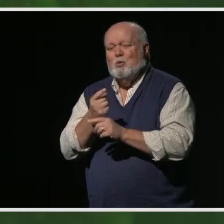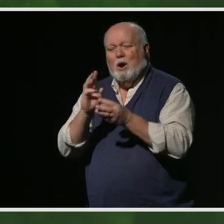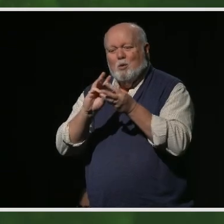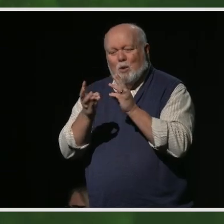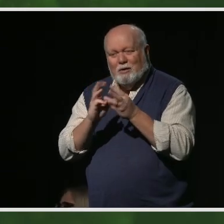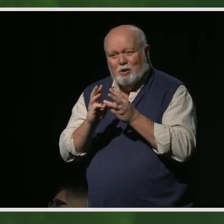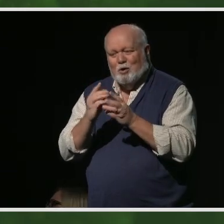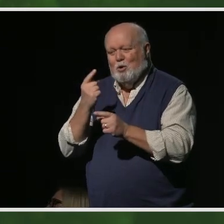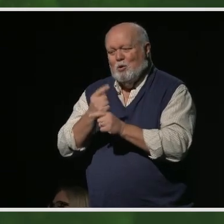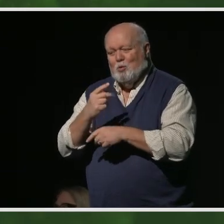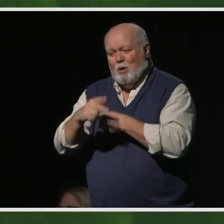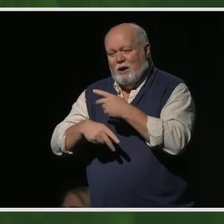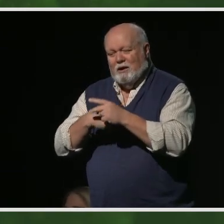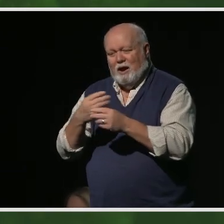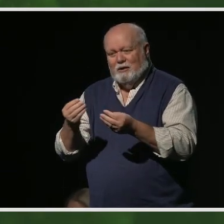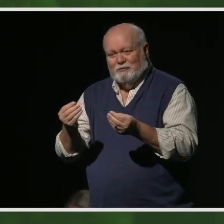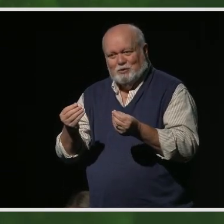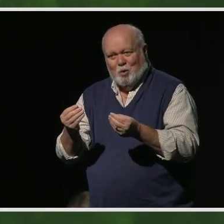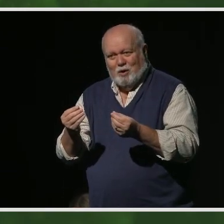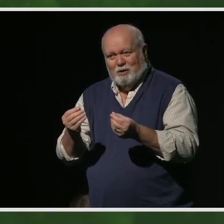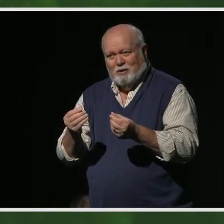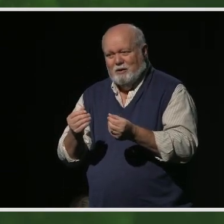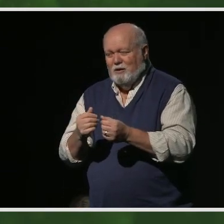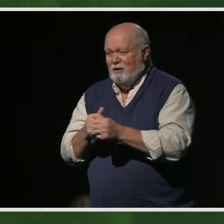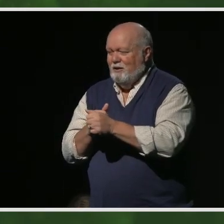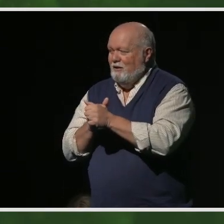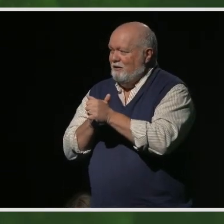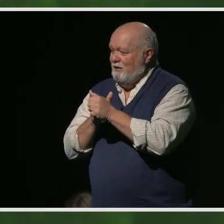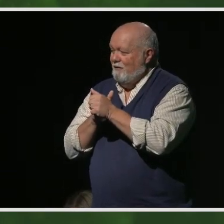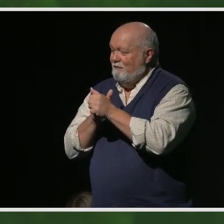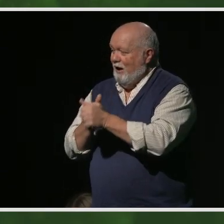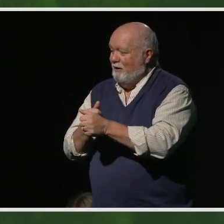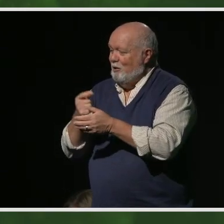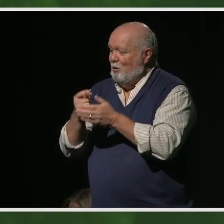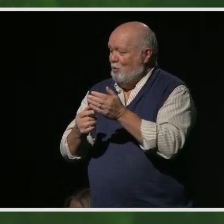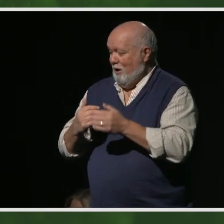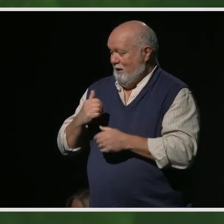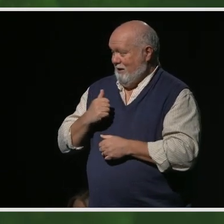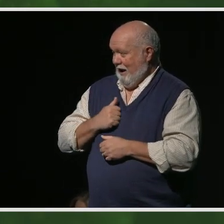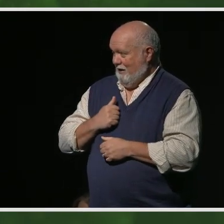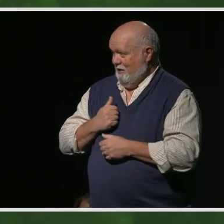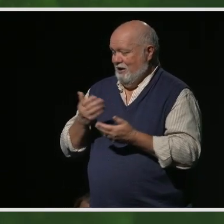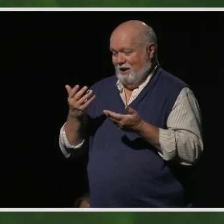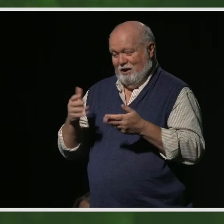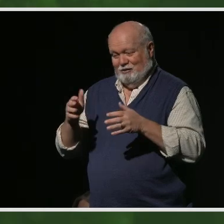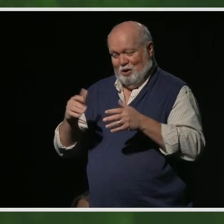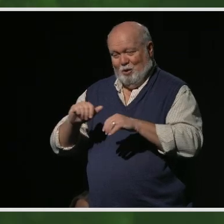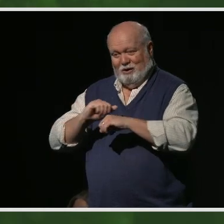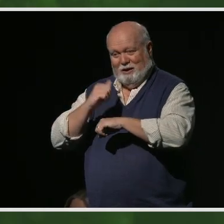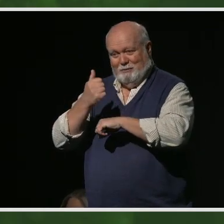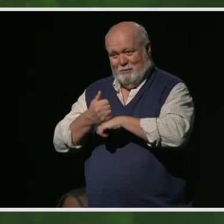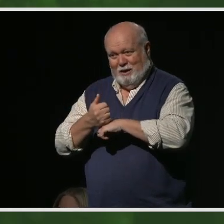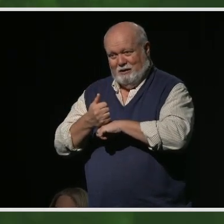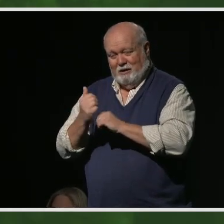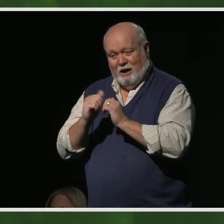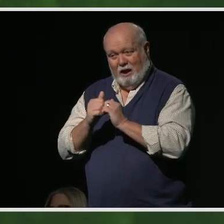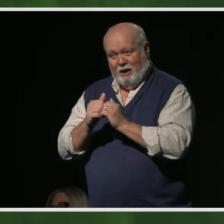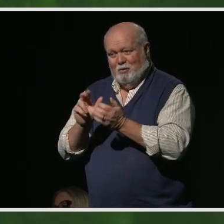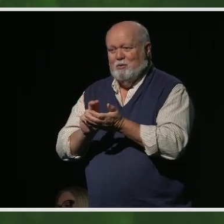conditions, to follow the blueprint that Canada has successfully implemented by investing in fava